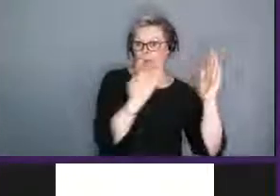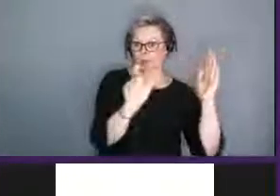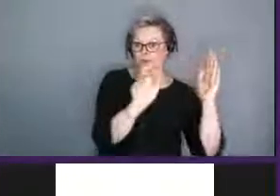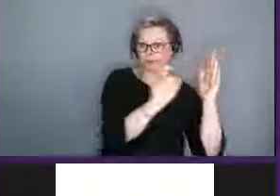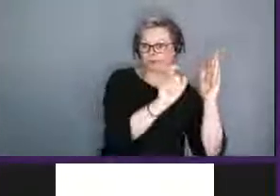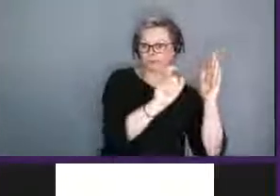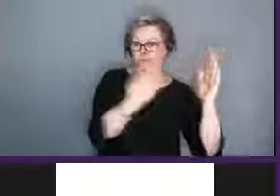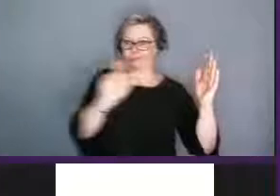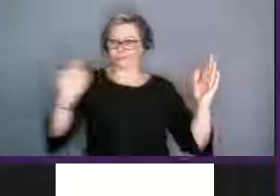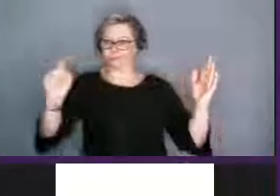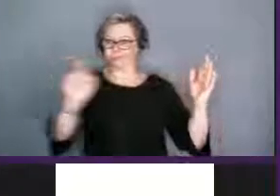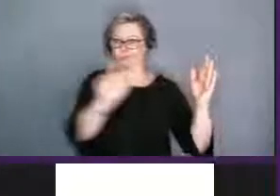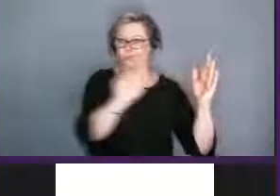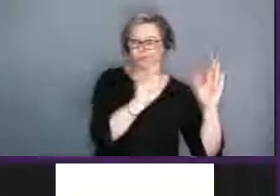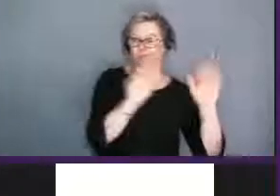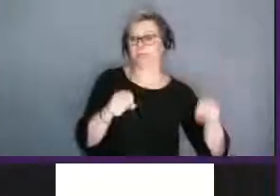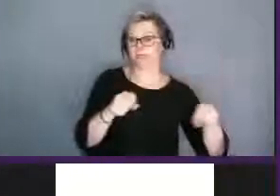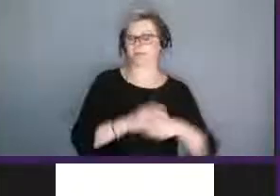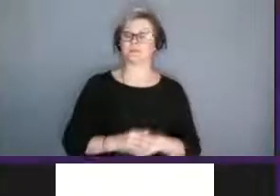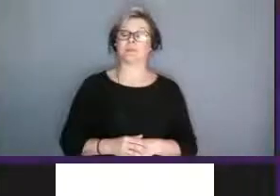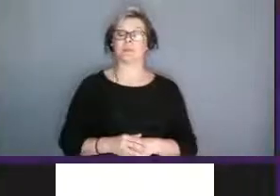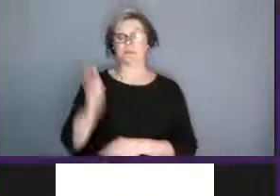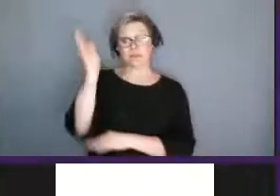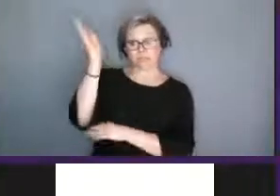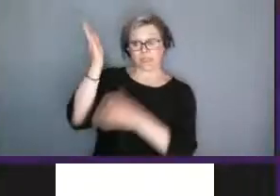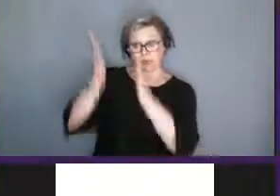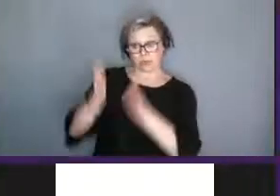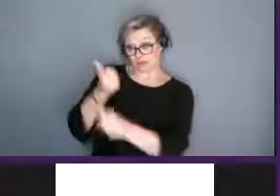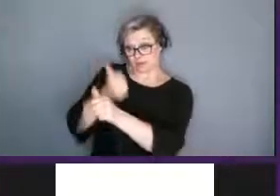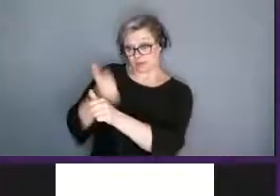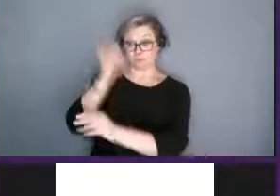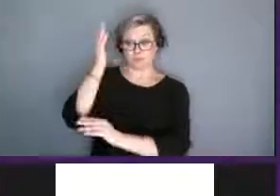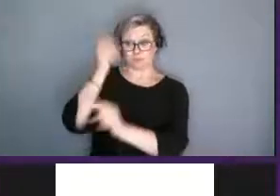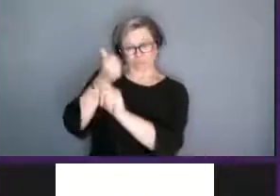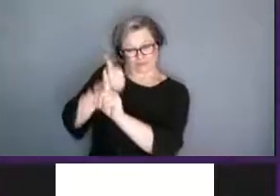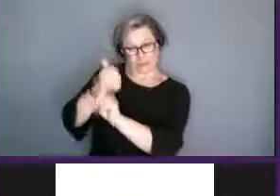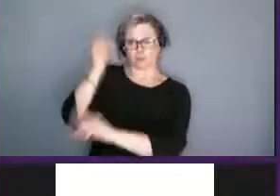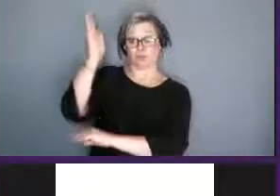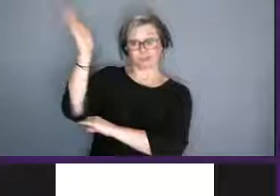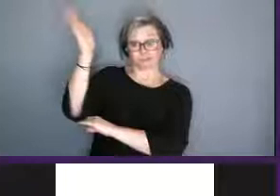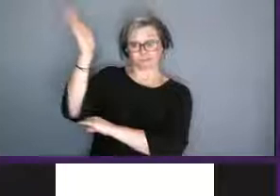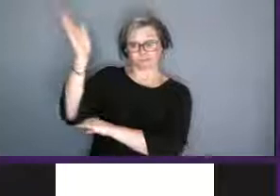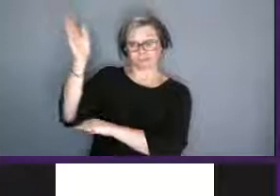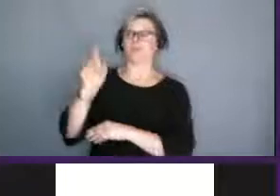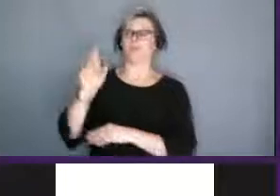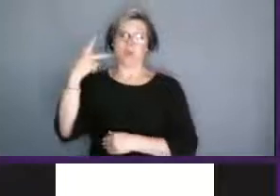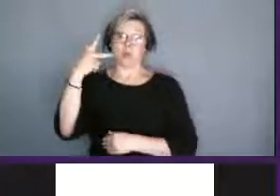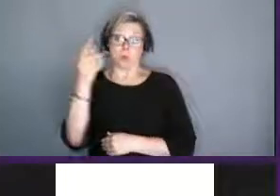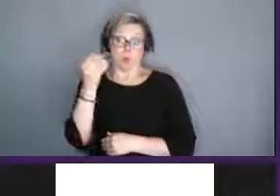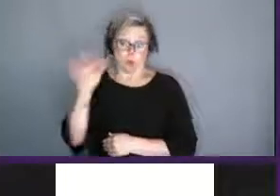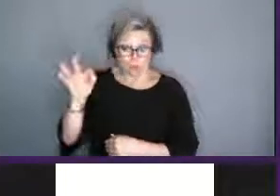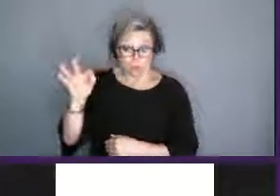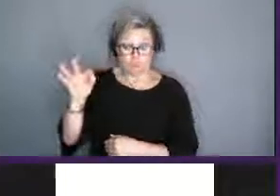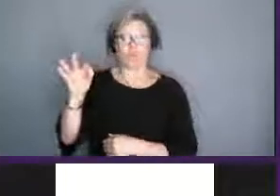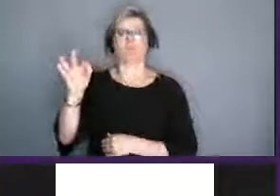All the speakers that aren't presenting may go turn their cameras off, but those who are speaking will